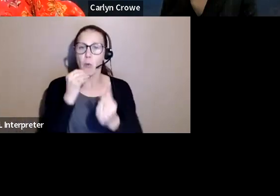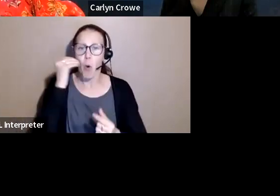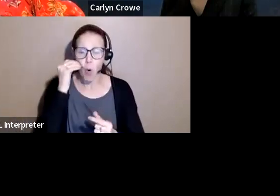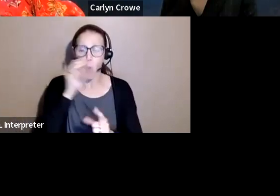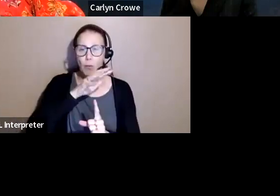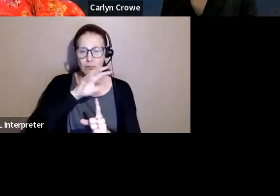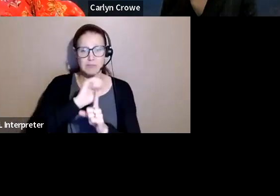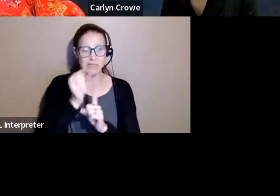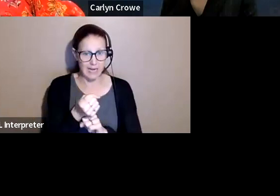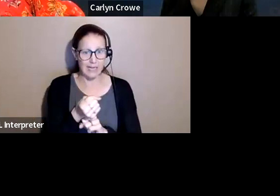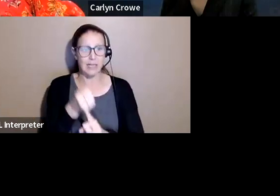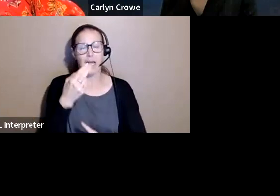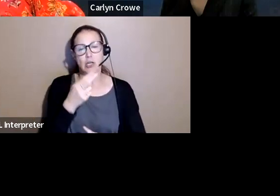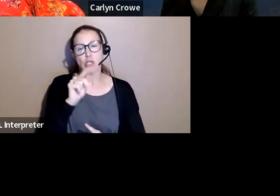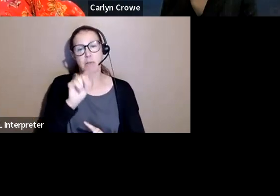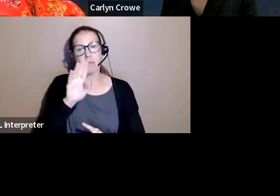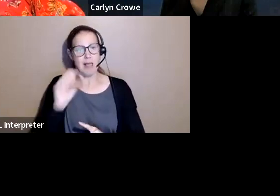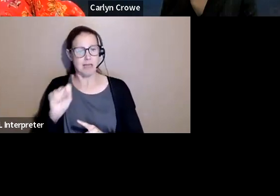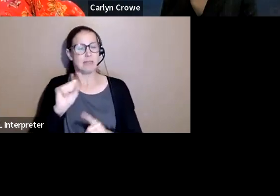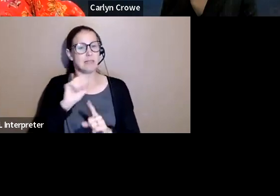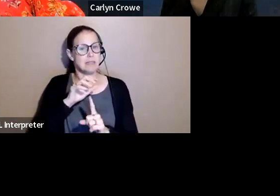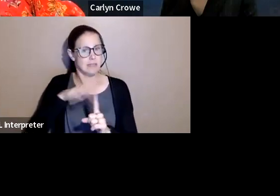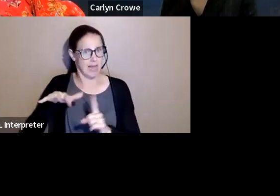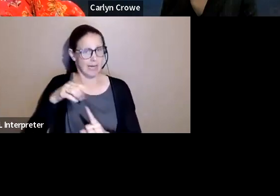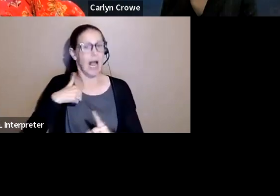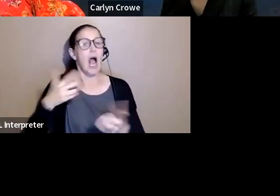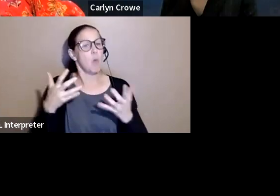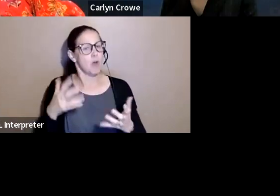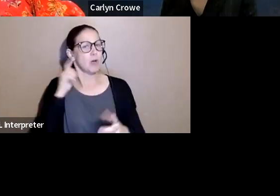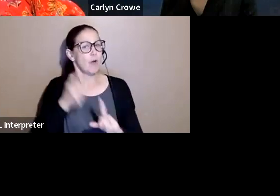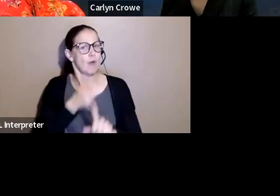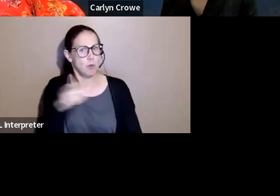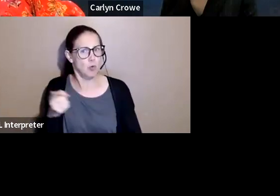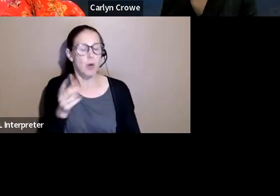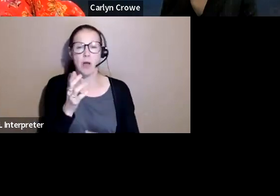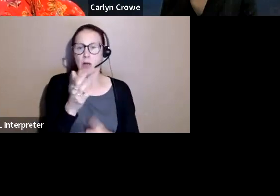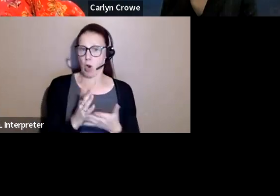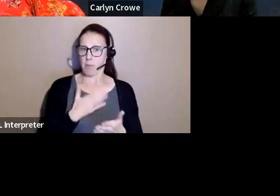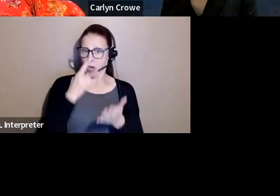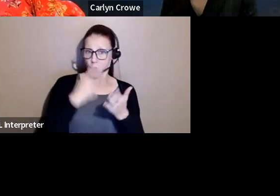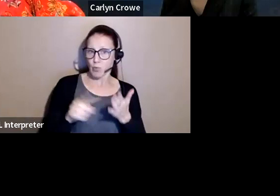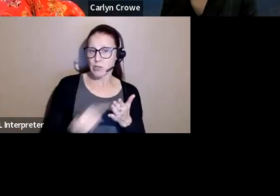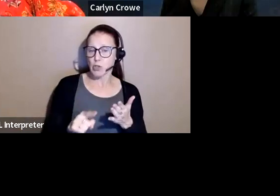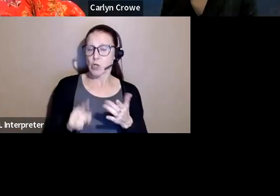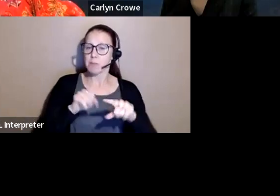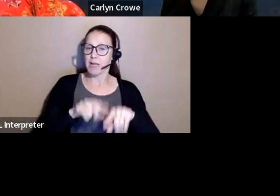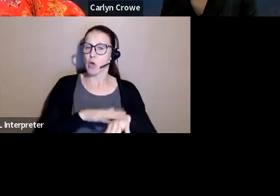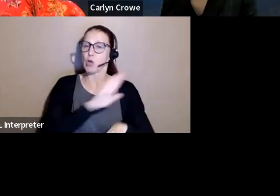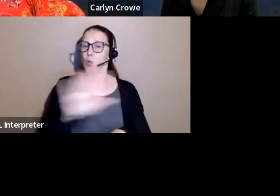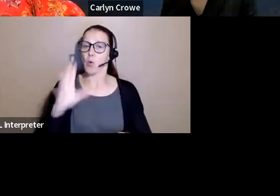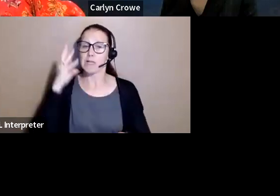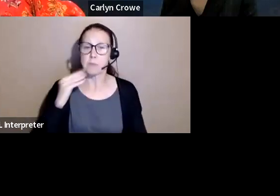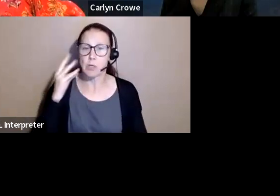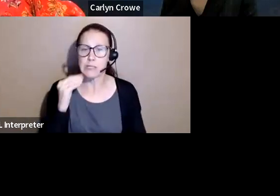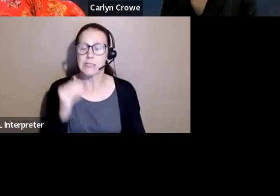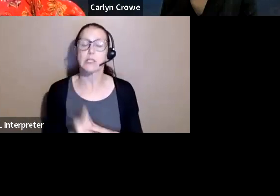the HCBS settings, I would love to hear from you. Part of this research is going to be largely based on the experiences. So